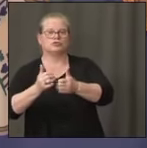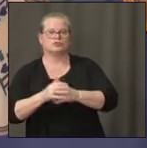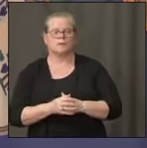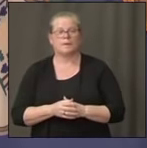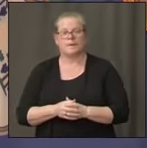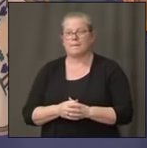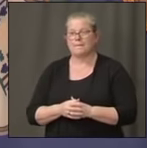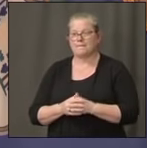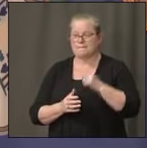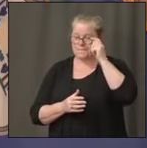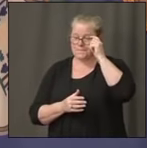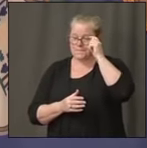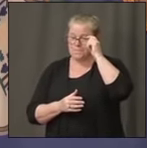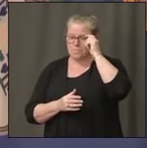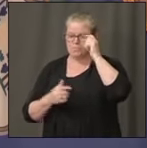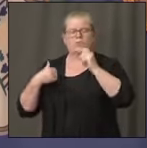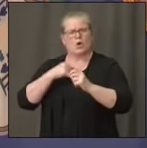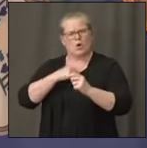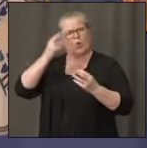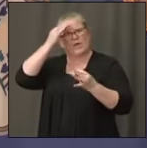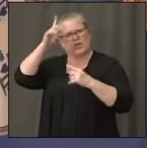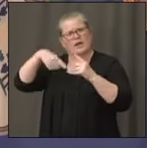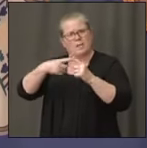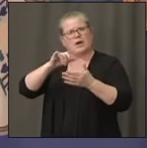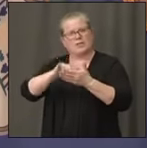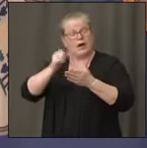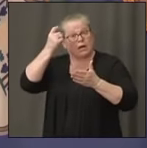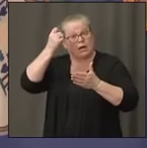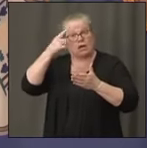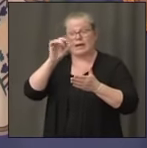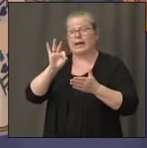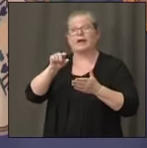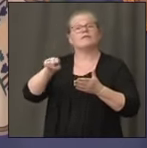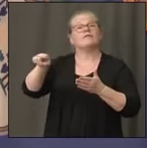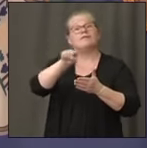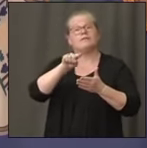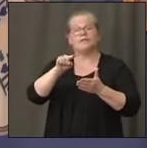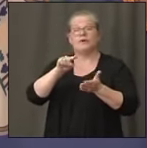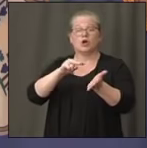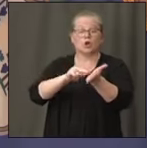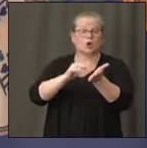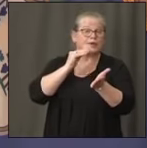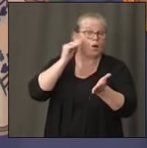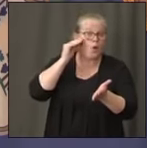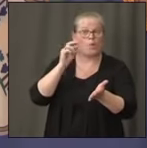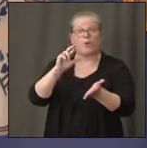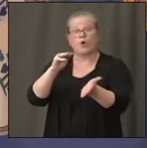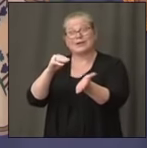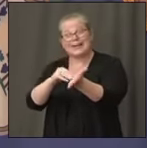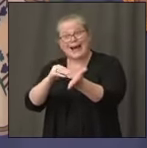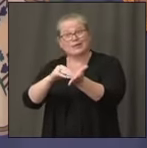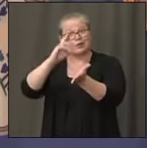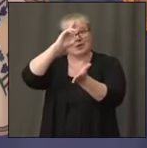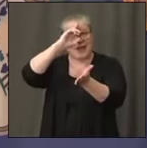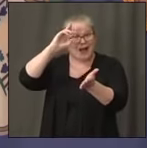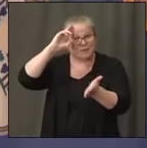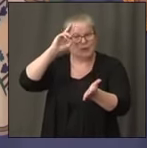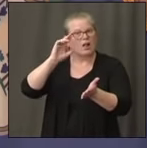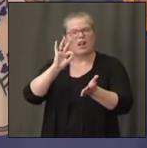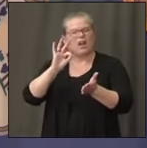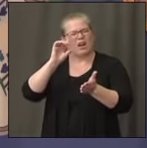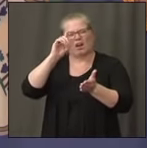remember, gross negligence, you're still liable. You can be fined. We regulate you in terms of your